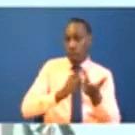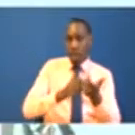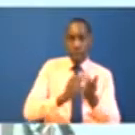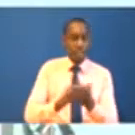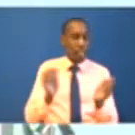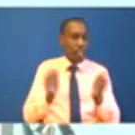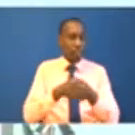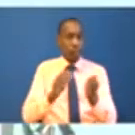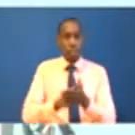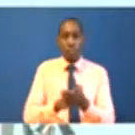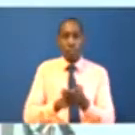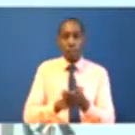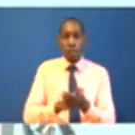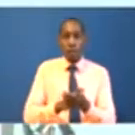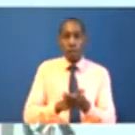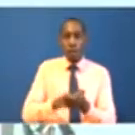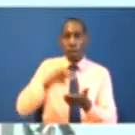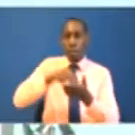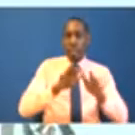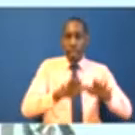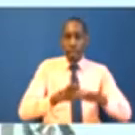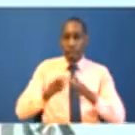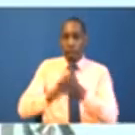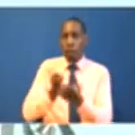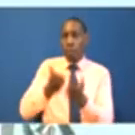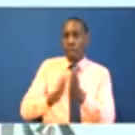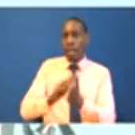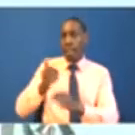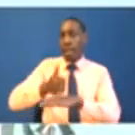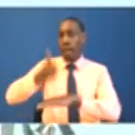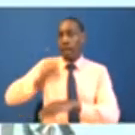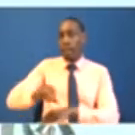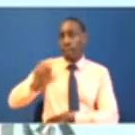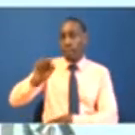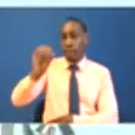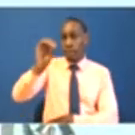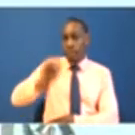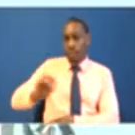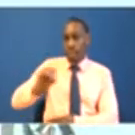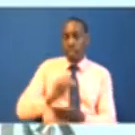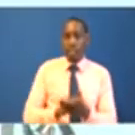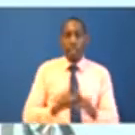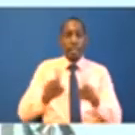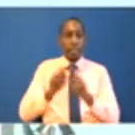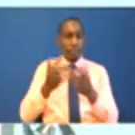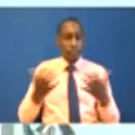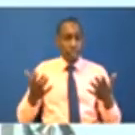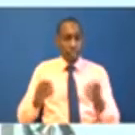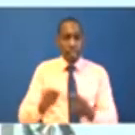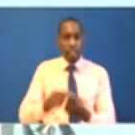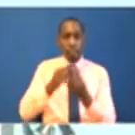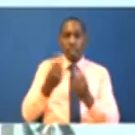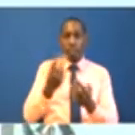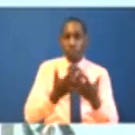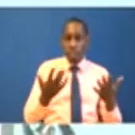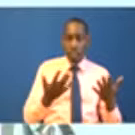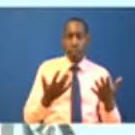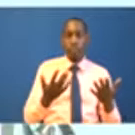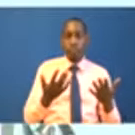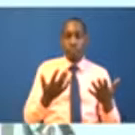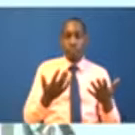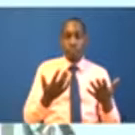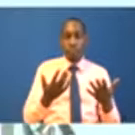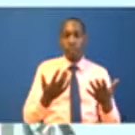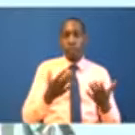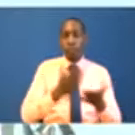cannot run the campaign as those above five percent because those about five percent then the factors that especially the first two factors that phillips talk about